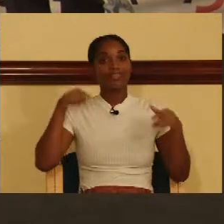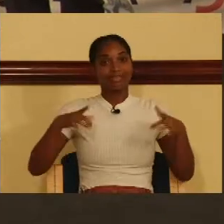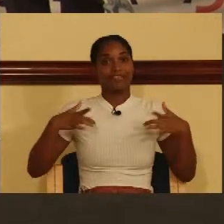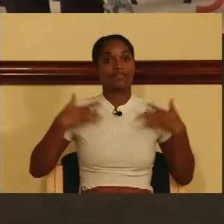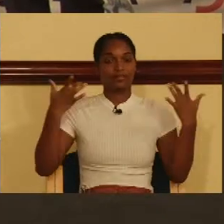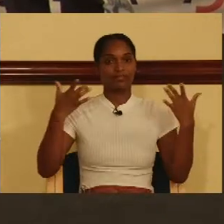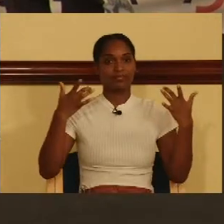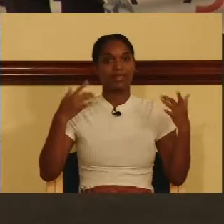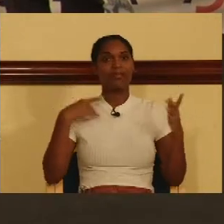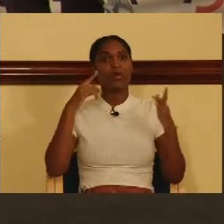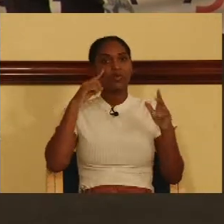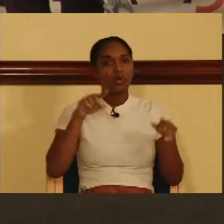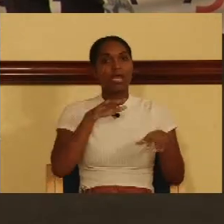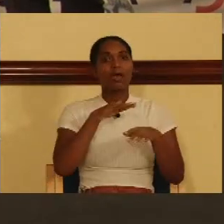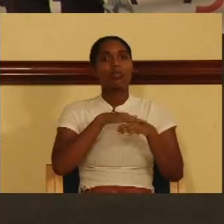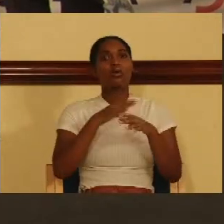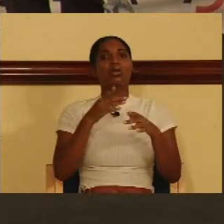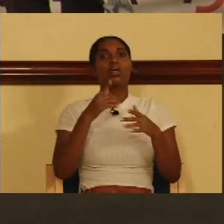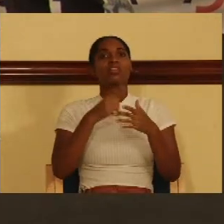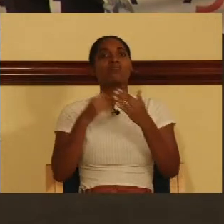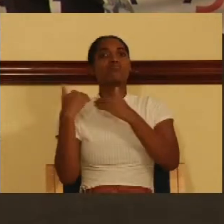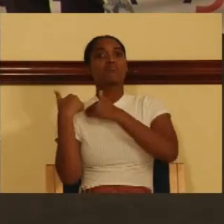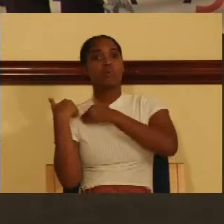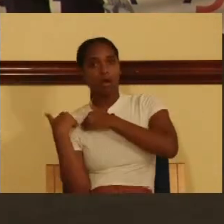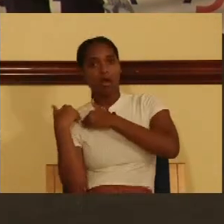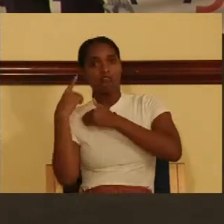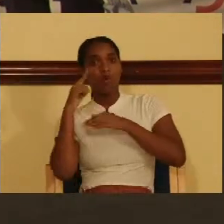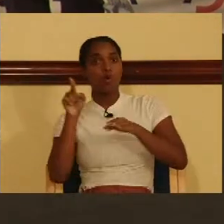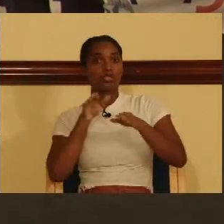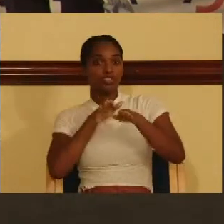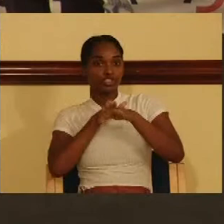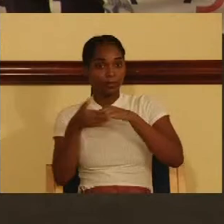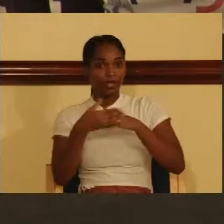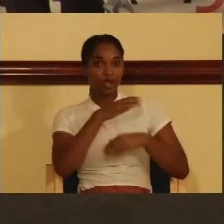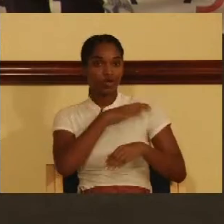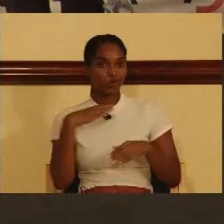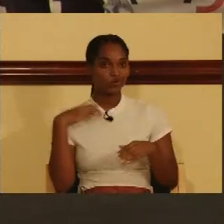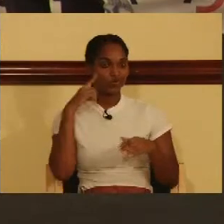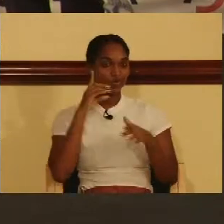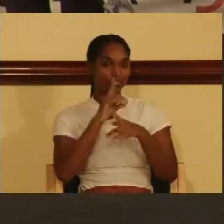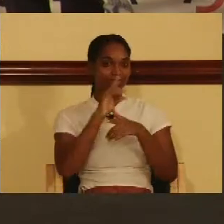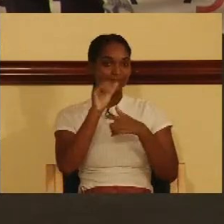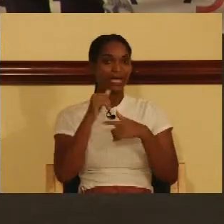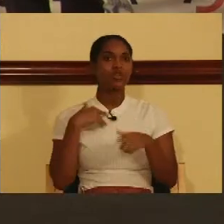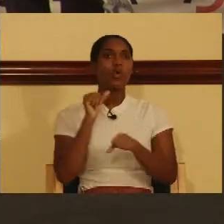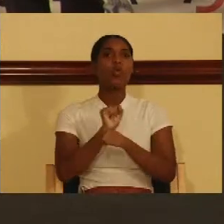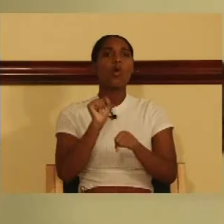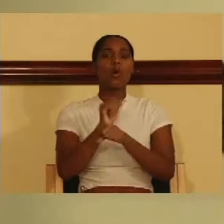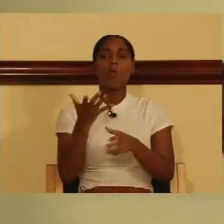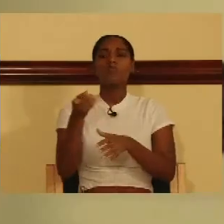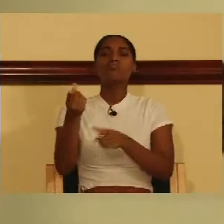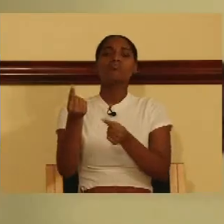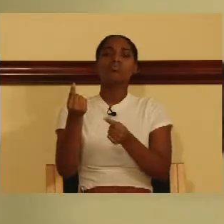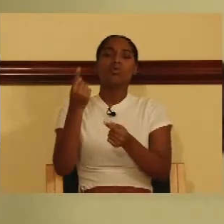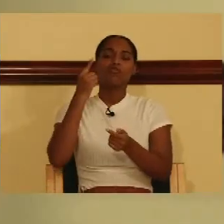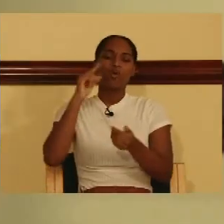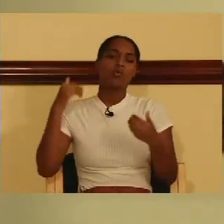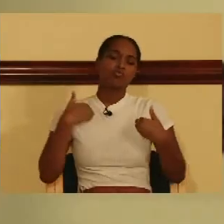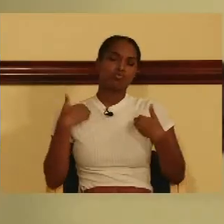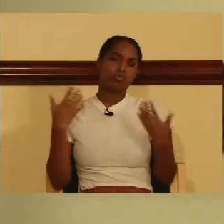by looking at the role of the Jamaica Council for Disabilities and the work you do with youth